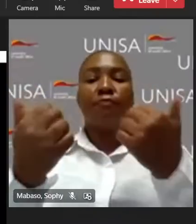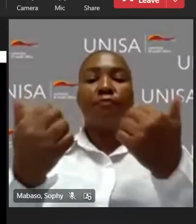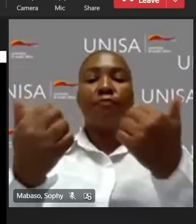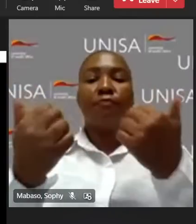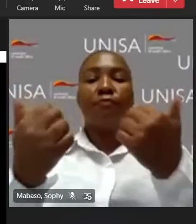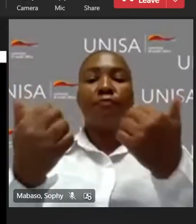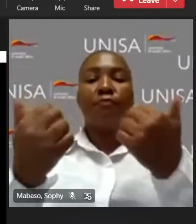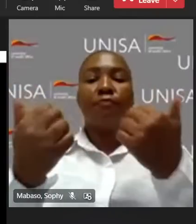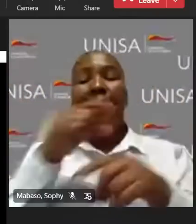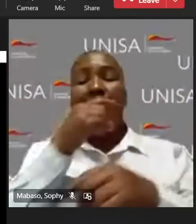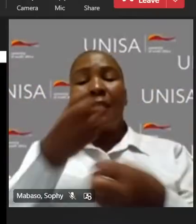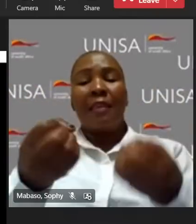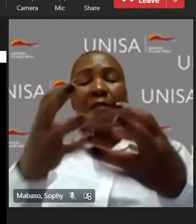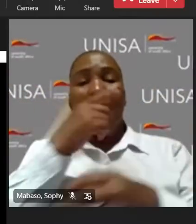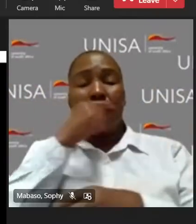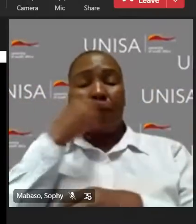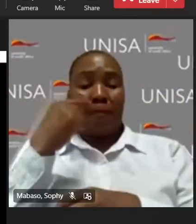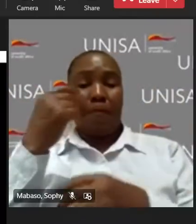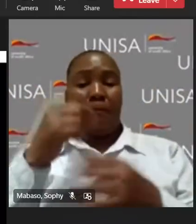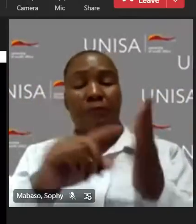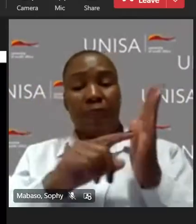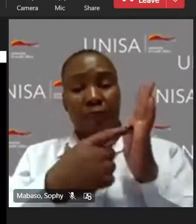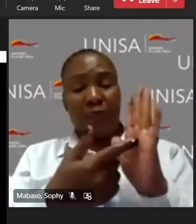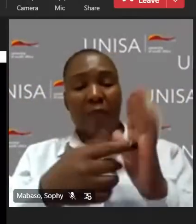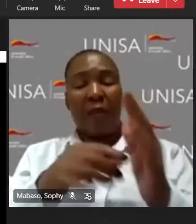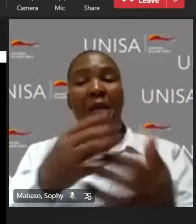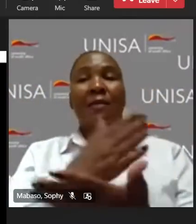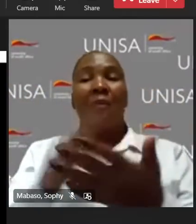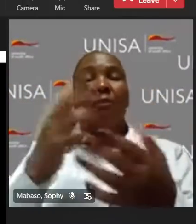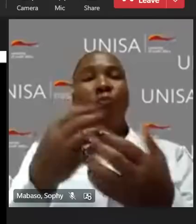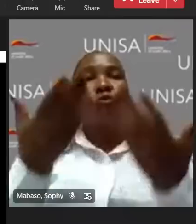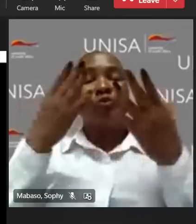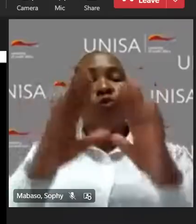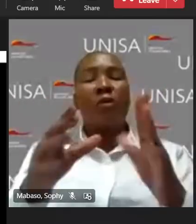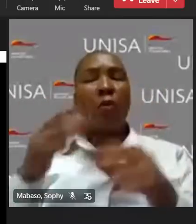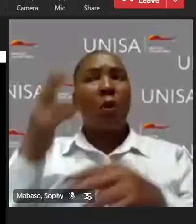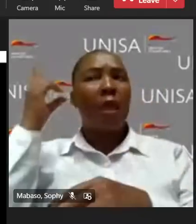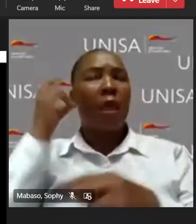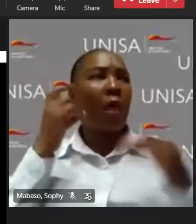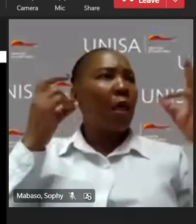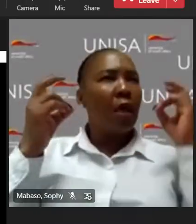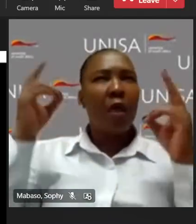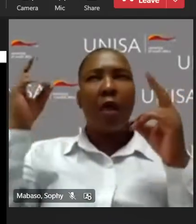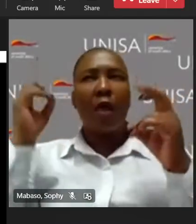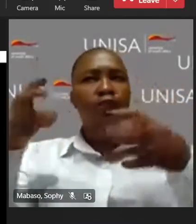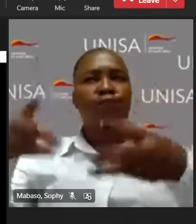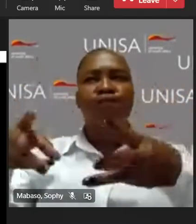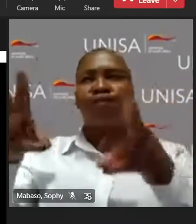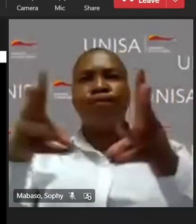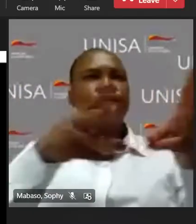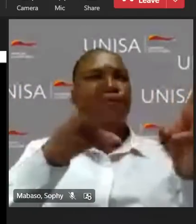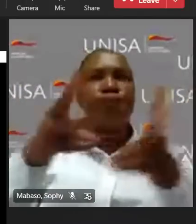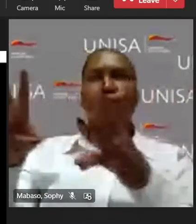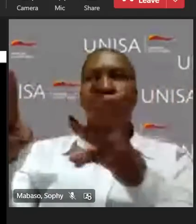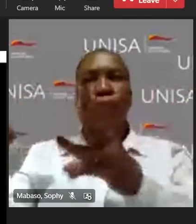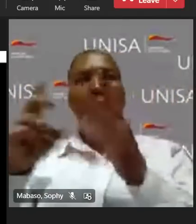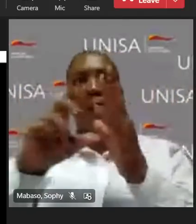the terminology, from time to time, we hear our students in corridors saying, disabled